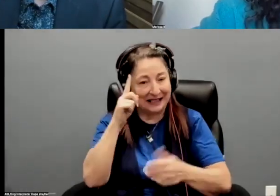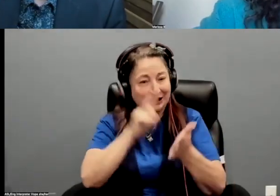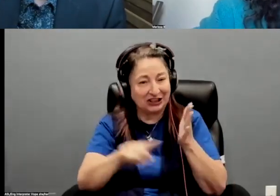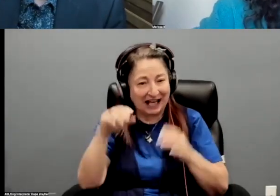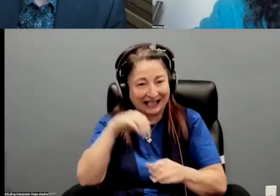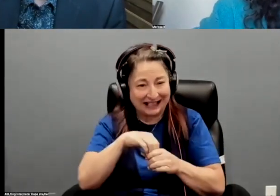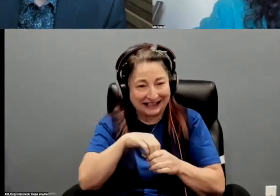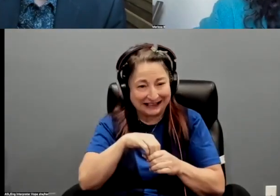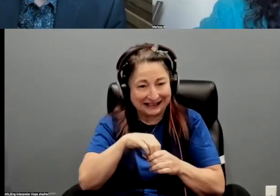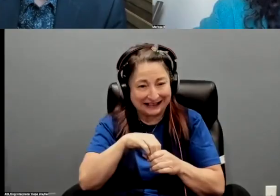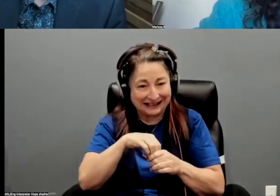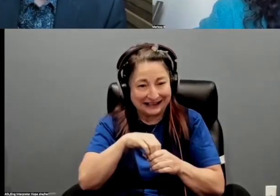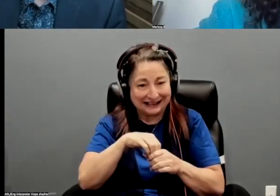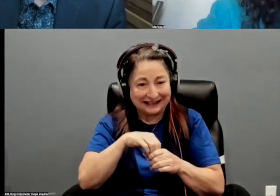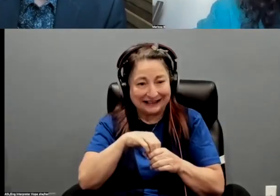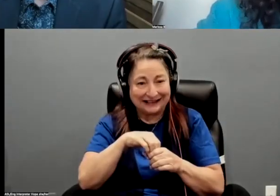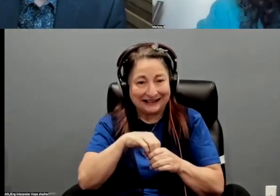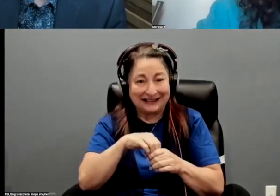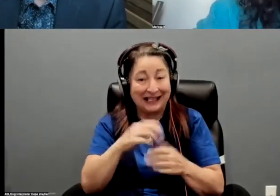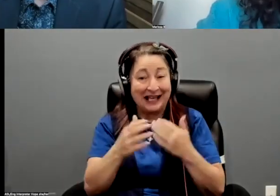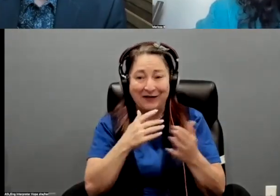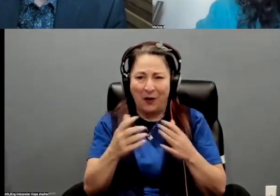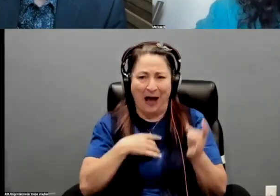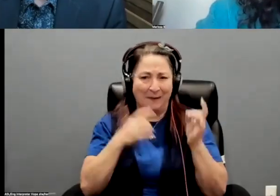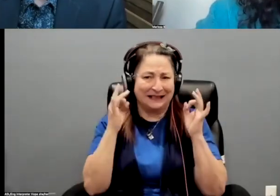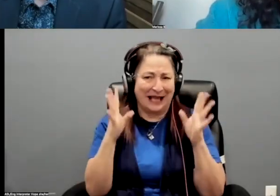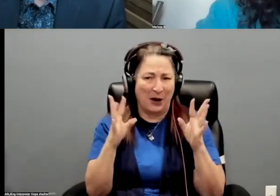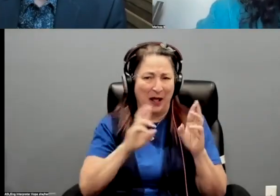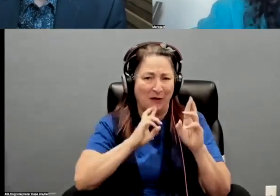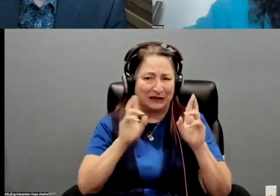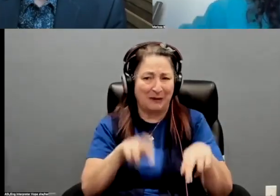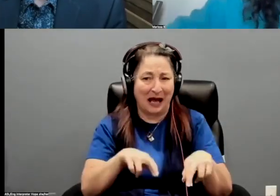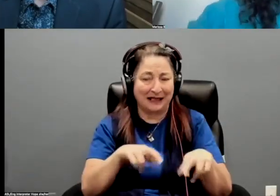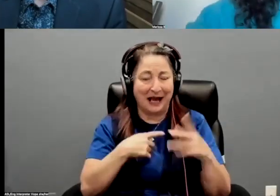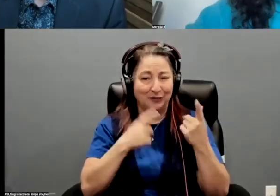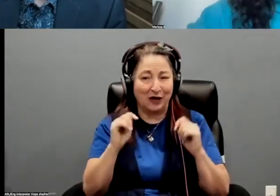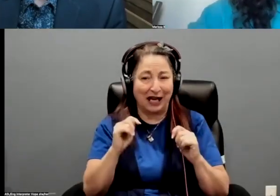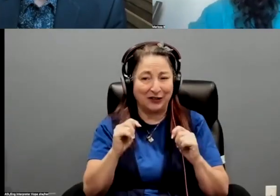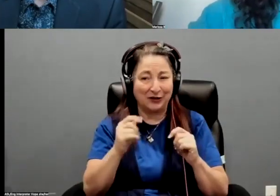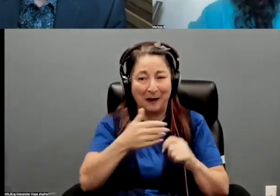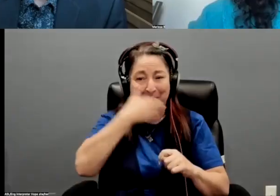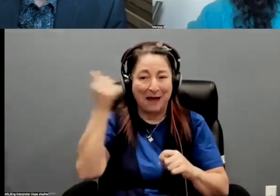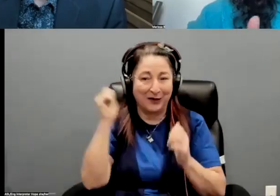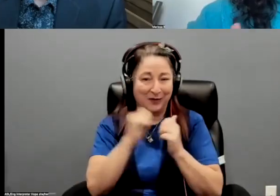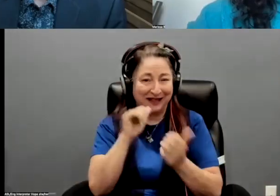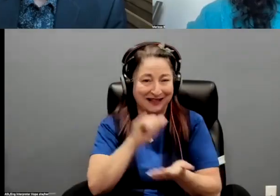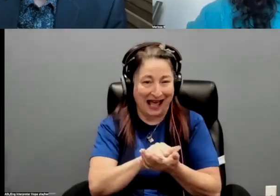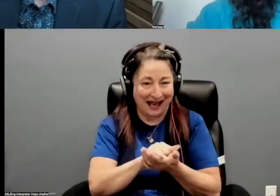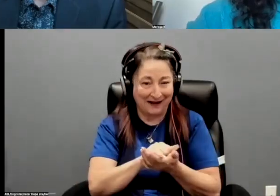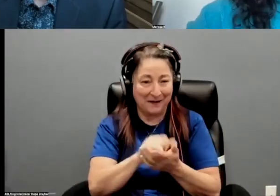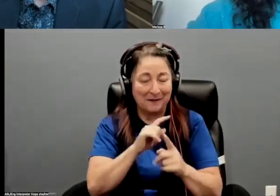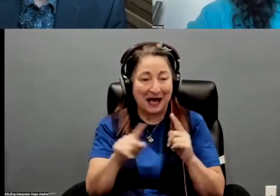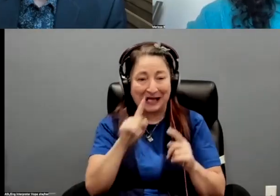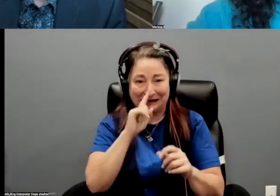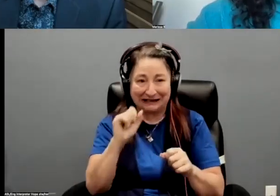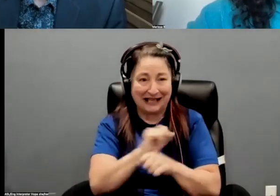I try to do, even though I'm terrible at responding. I'm trying to get better at that. But yeah, definitely